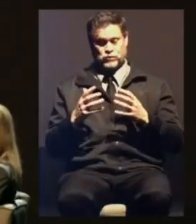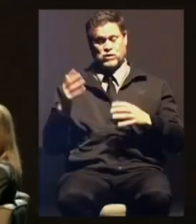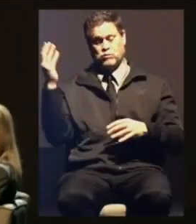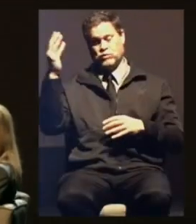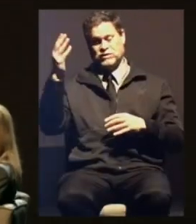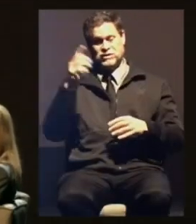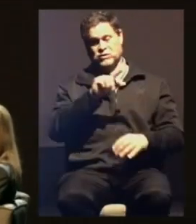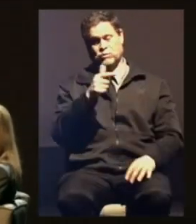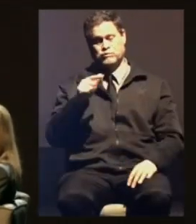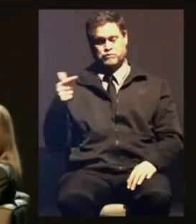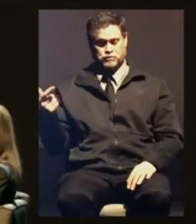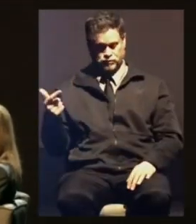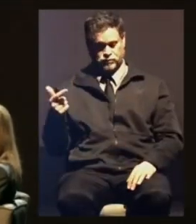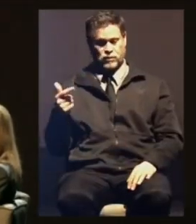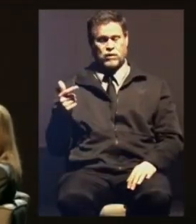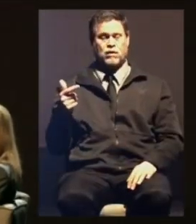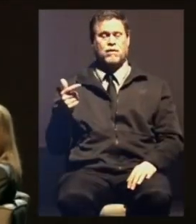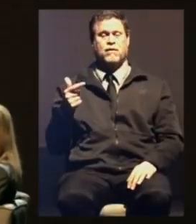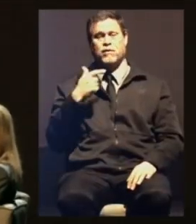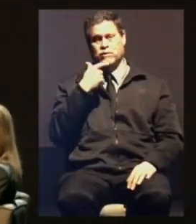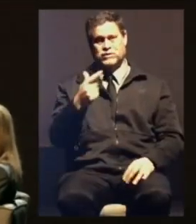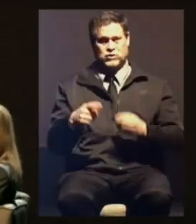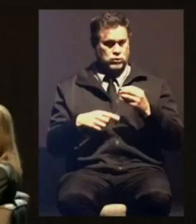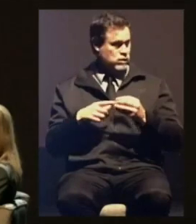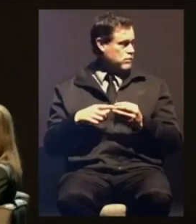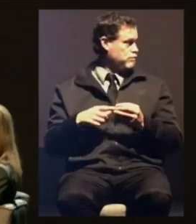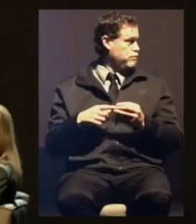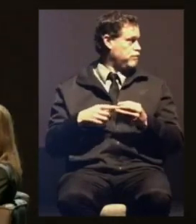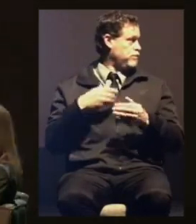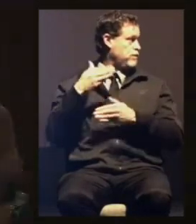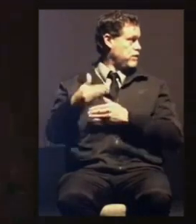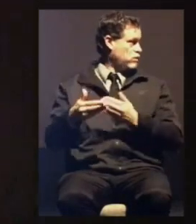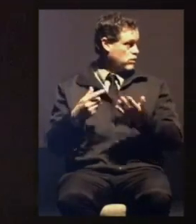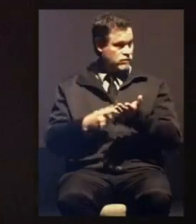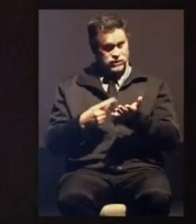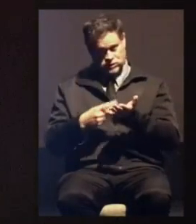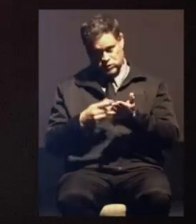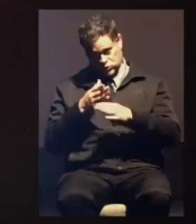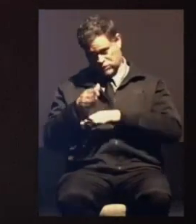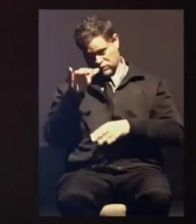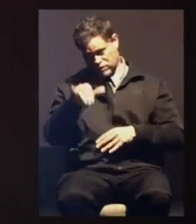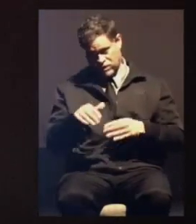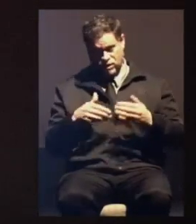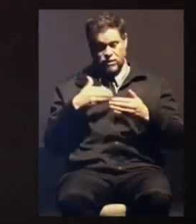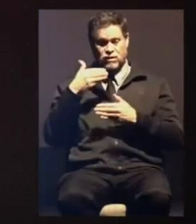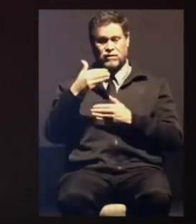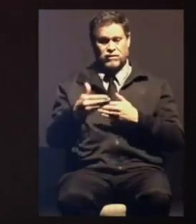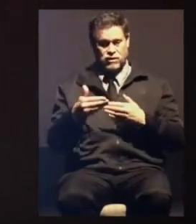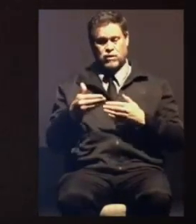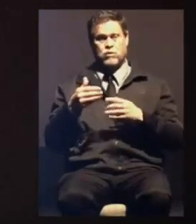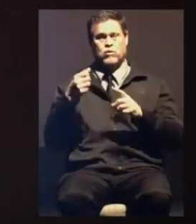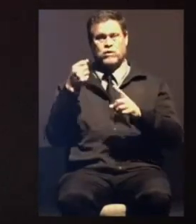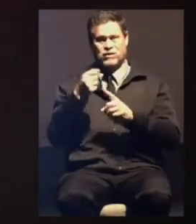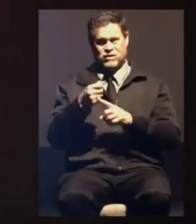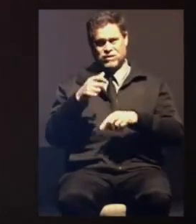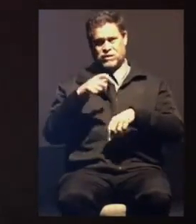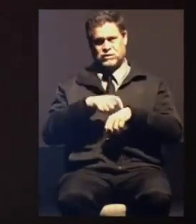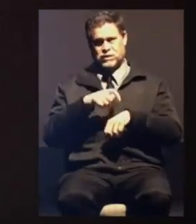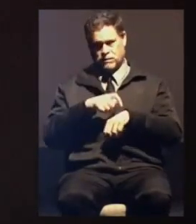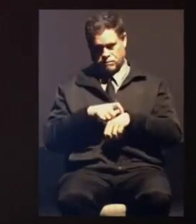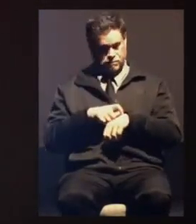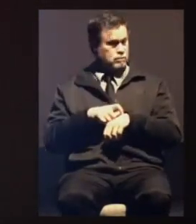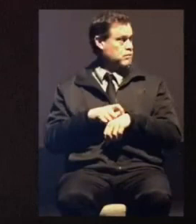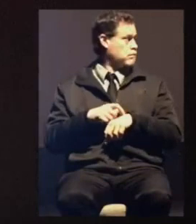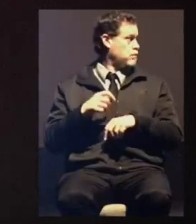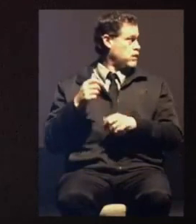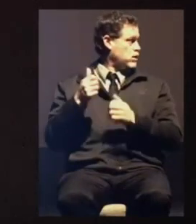one after the other in an order I will tell you about. Then we'll have a little bit of discussion after that, and then we will hit our time mark, but I'm going to ask